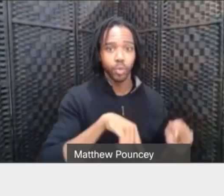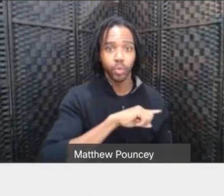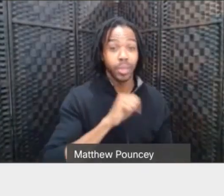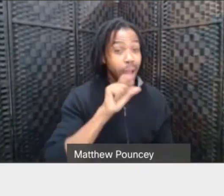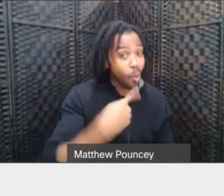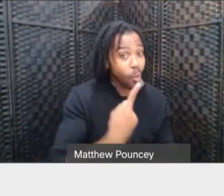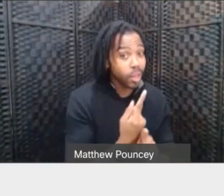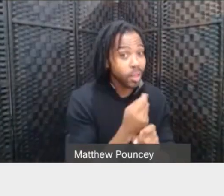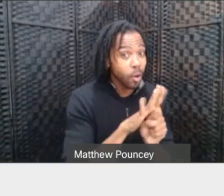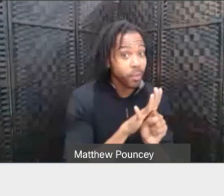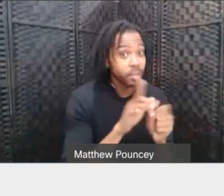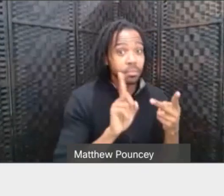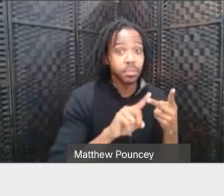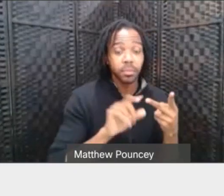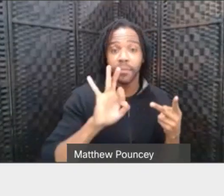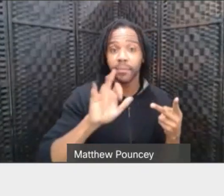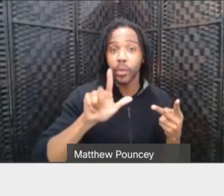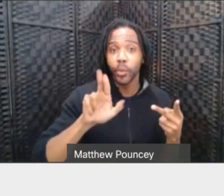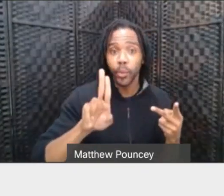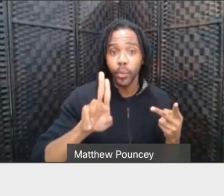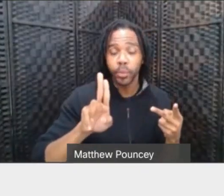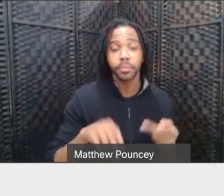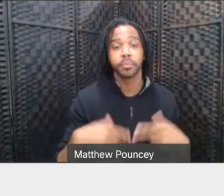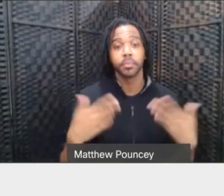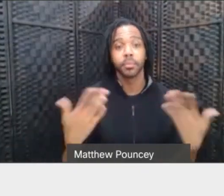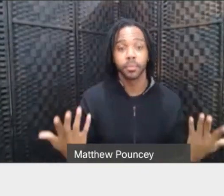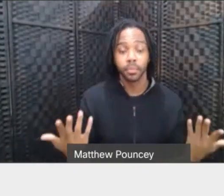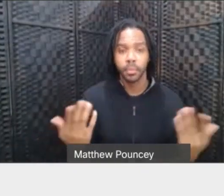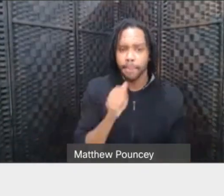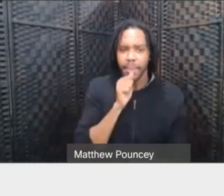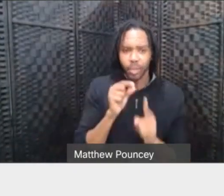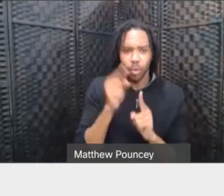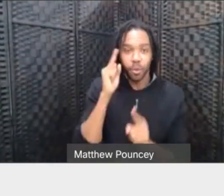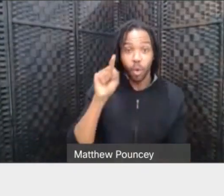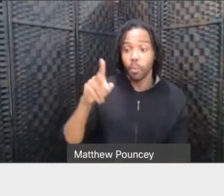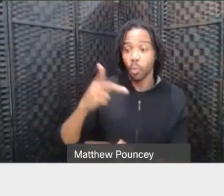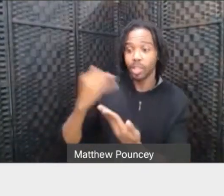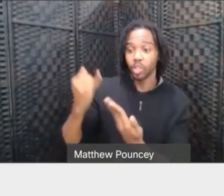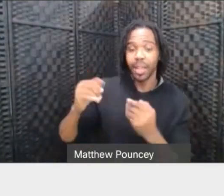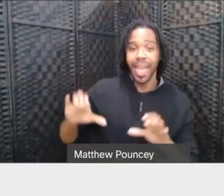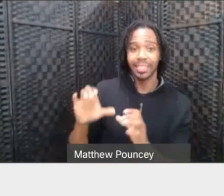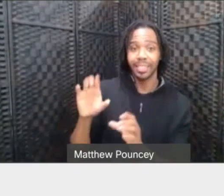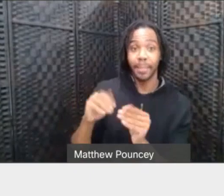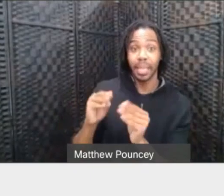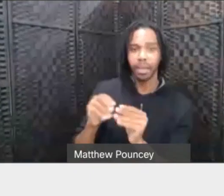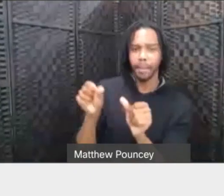flu. The passcode for the project action meeting is posted. It's